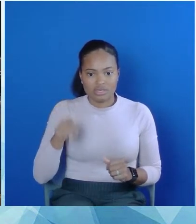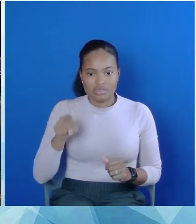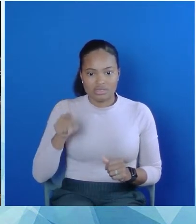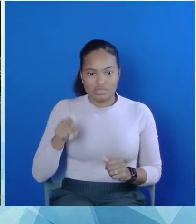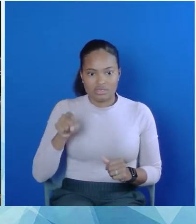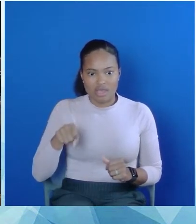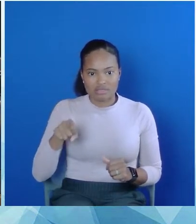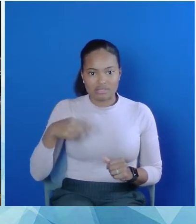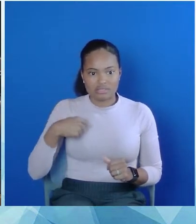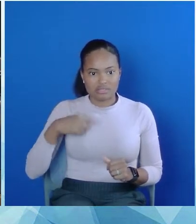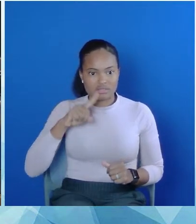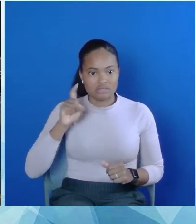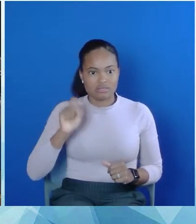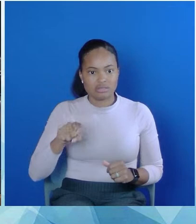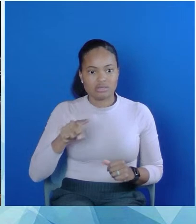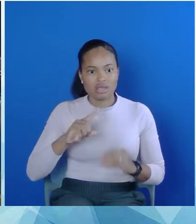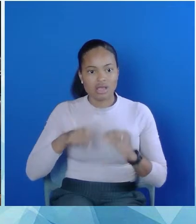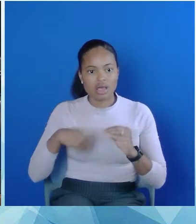azleg.gov.